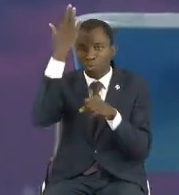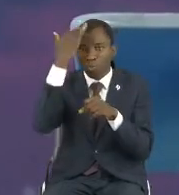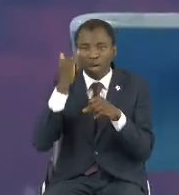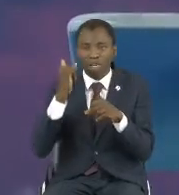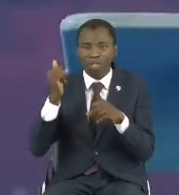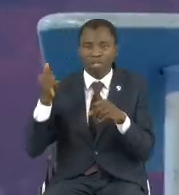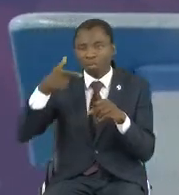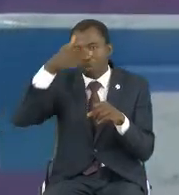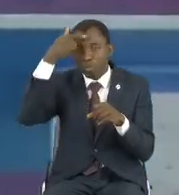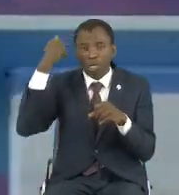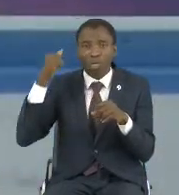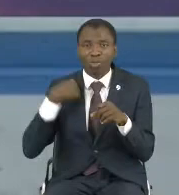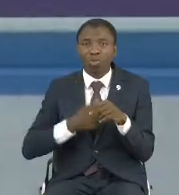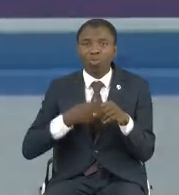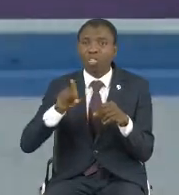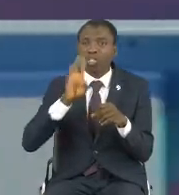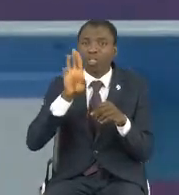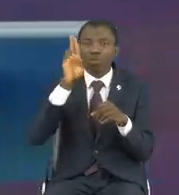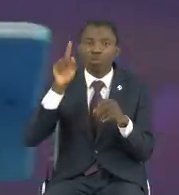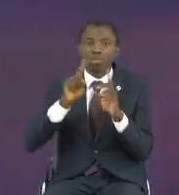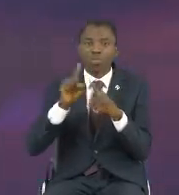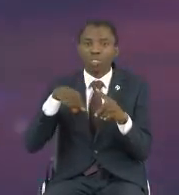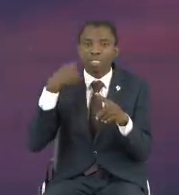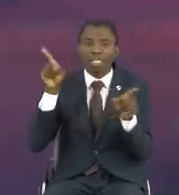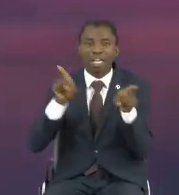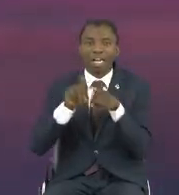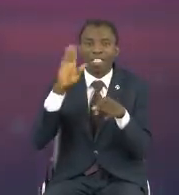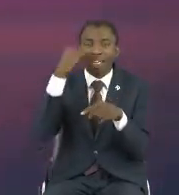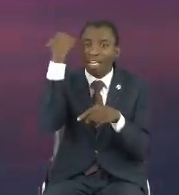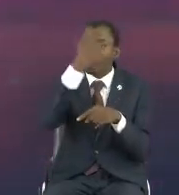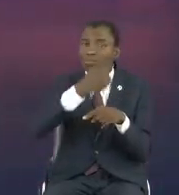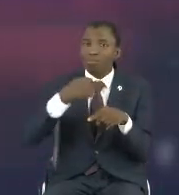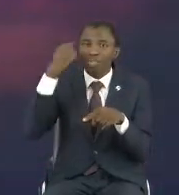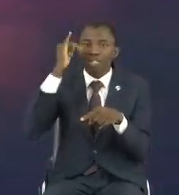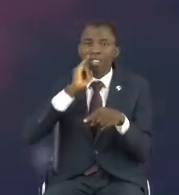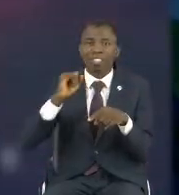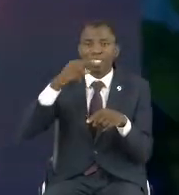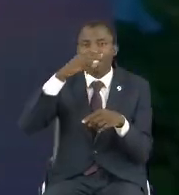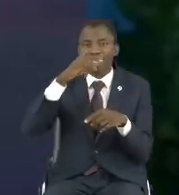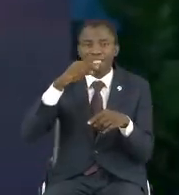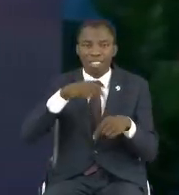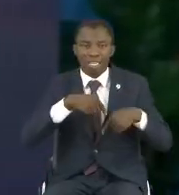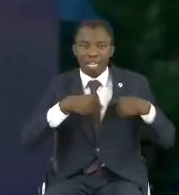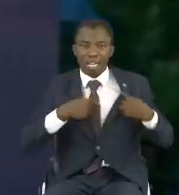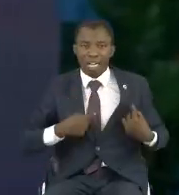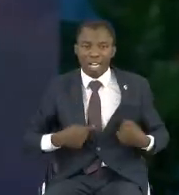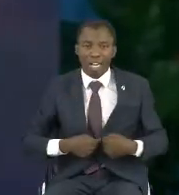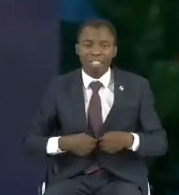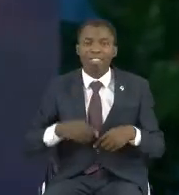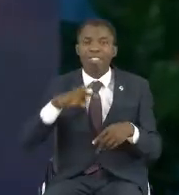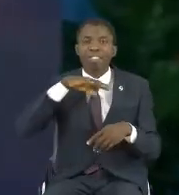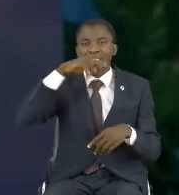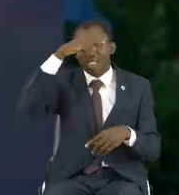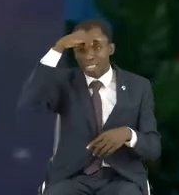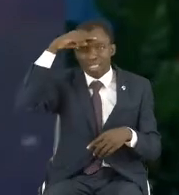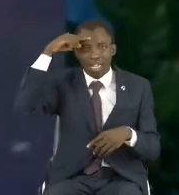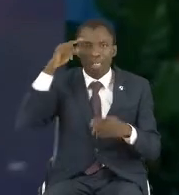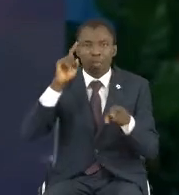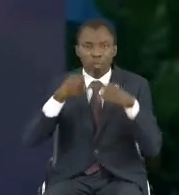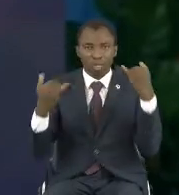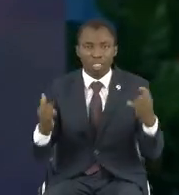to say that their faces are dark, so their hearts and their minds are dark. But now, we know